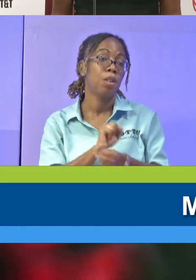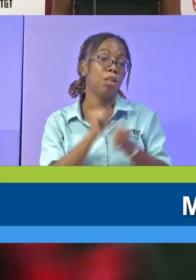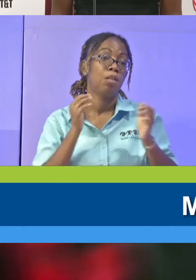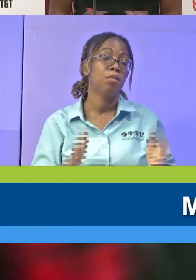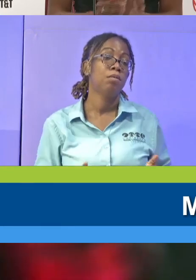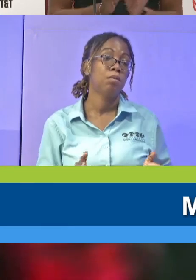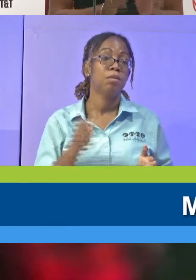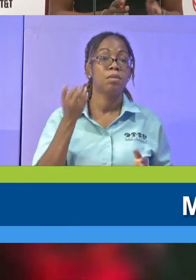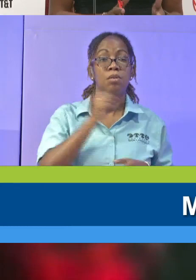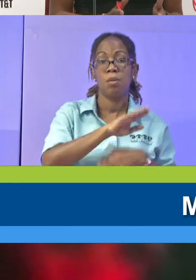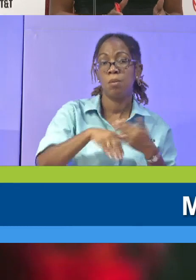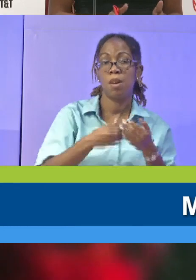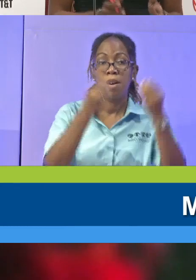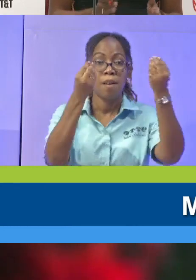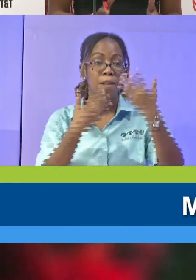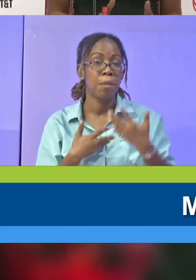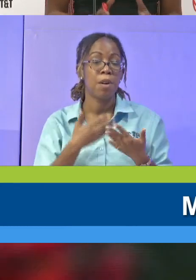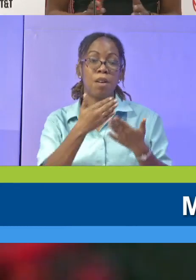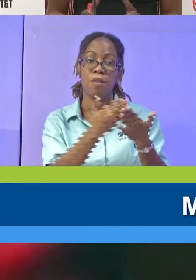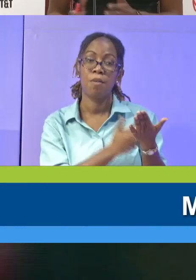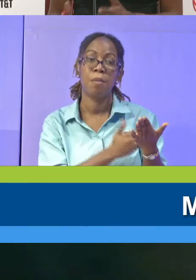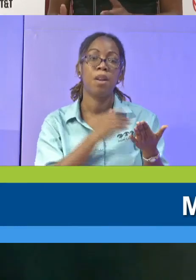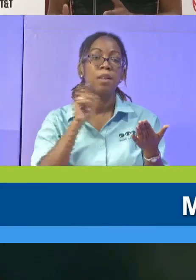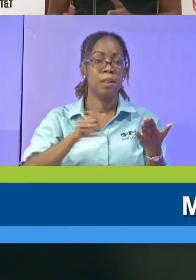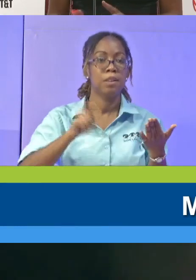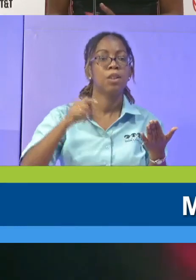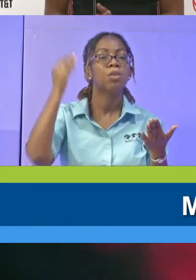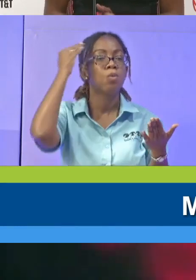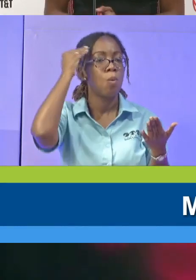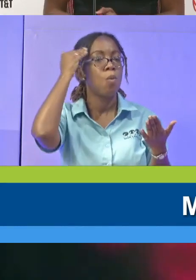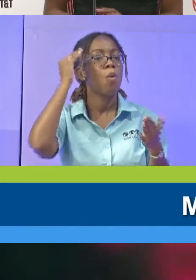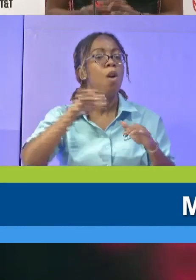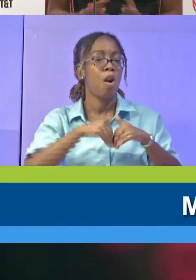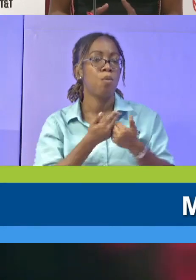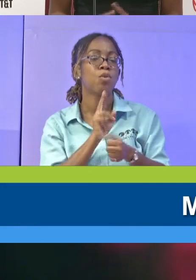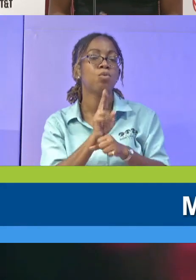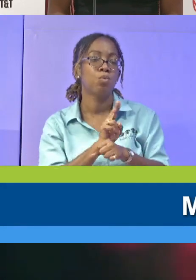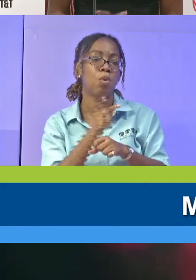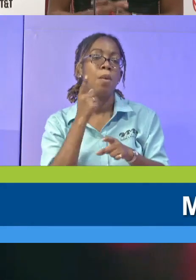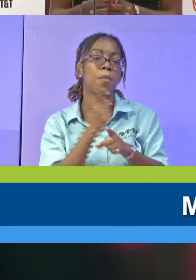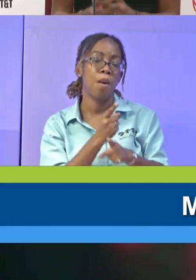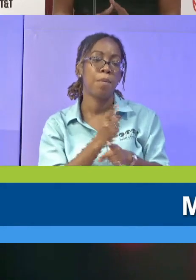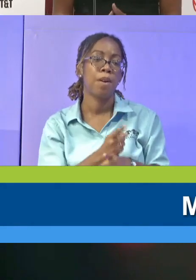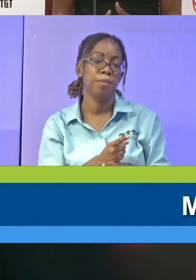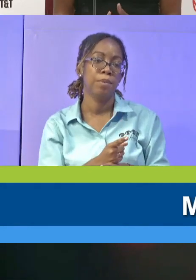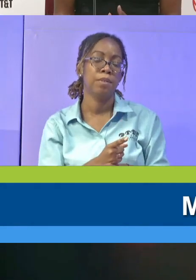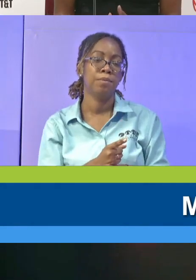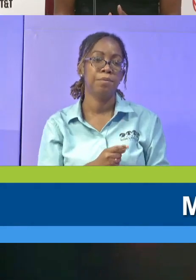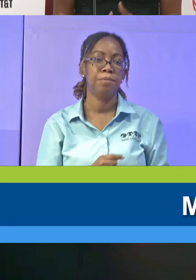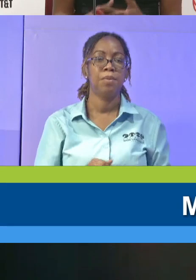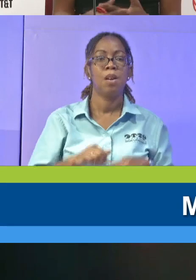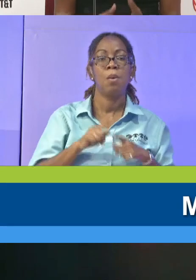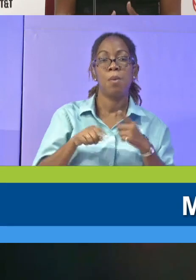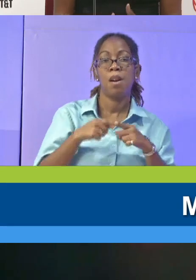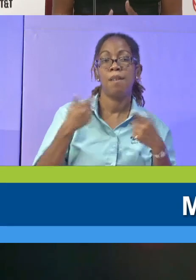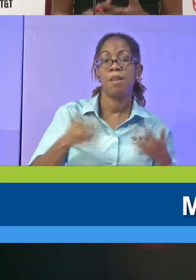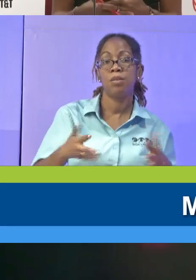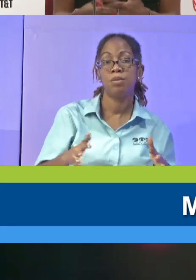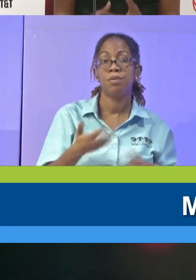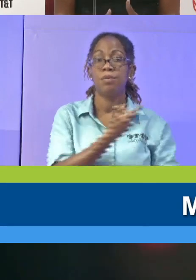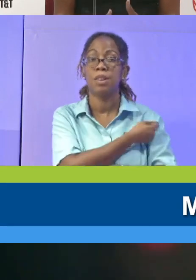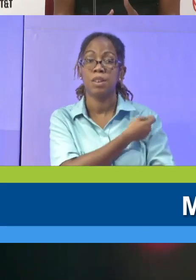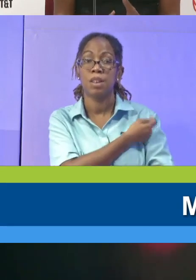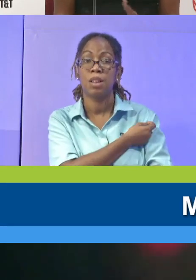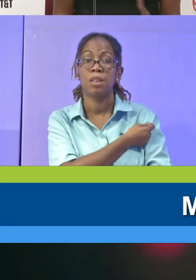information leaflet that guides them to use it appropriately. Now, once the vaccine or medicine is pre-qualified